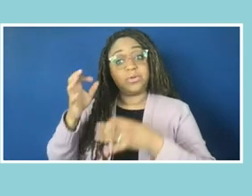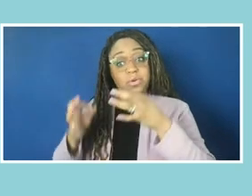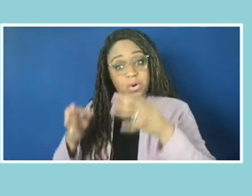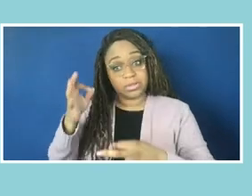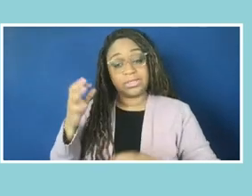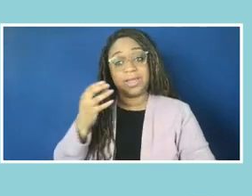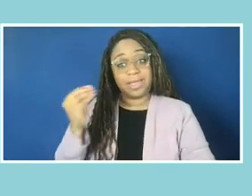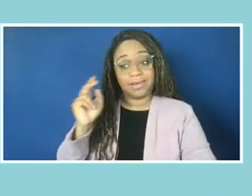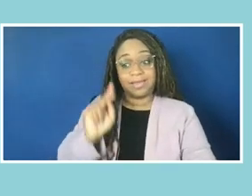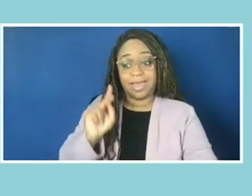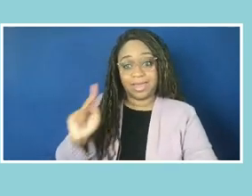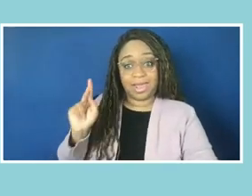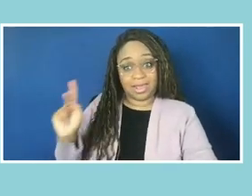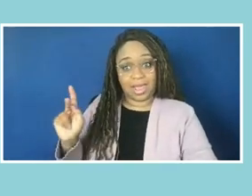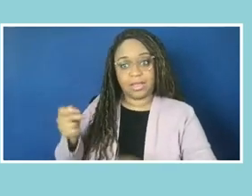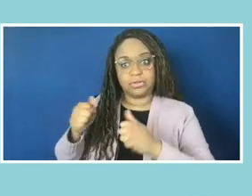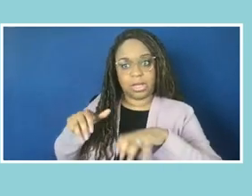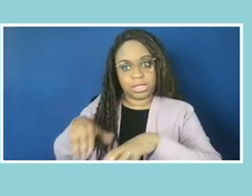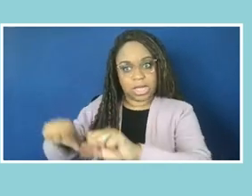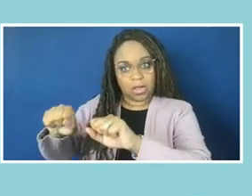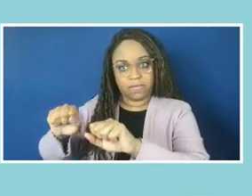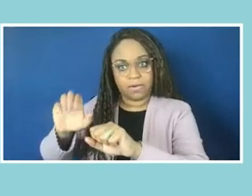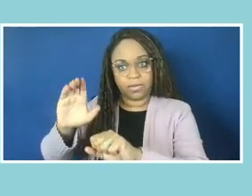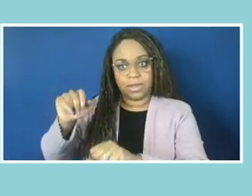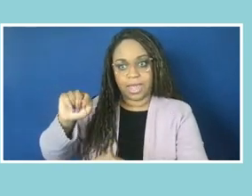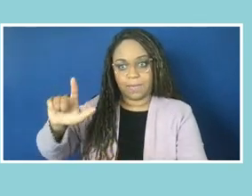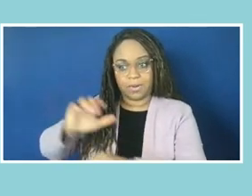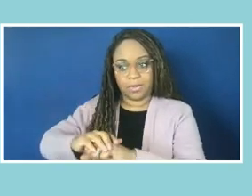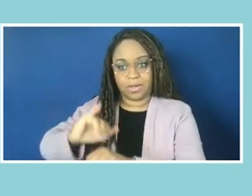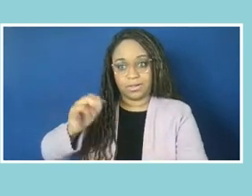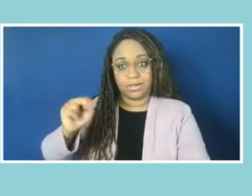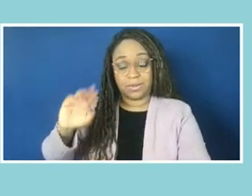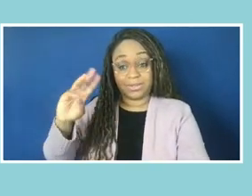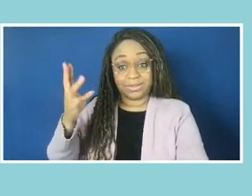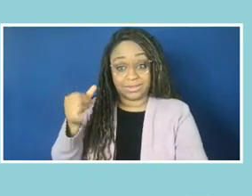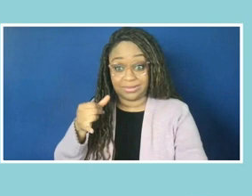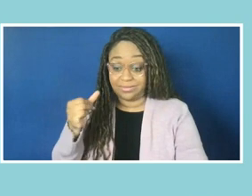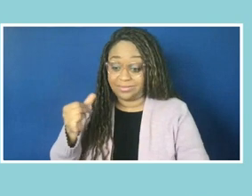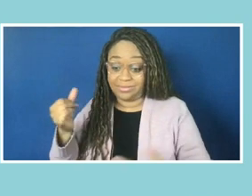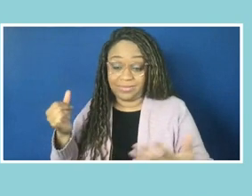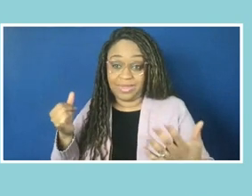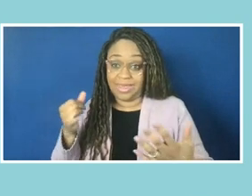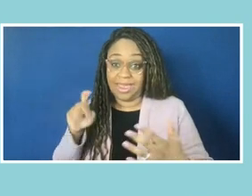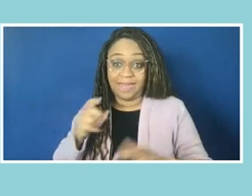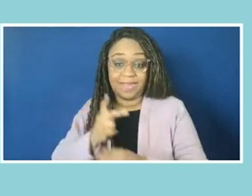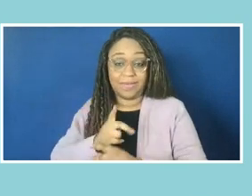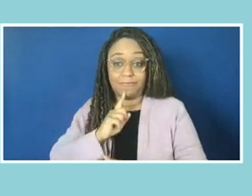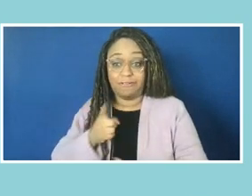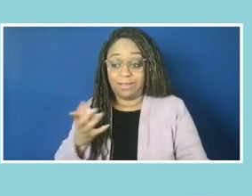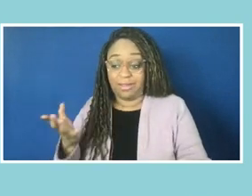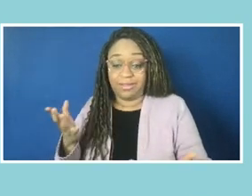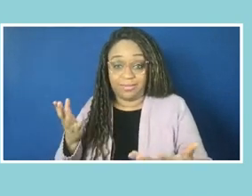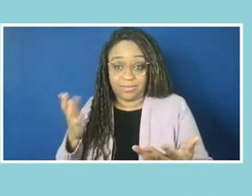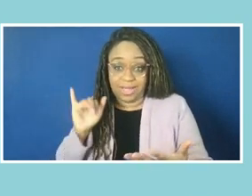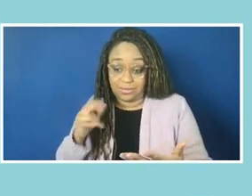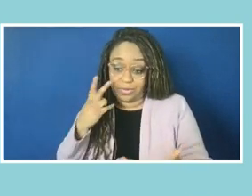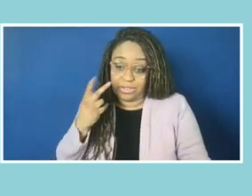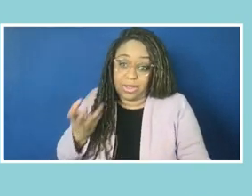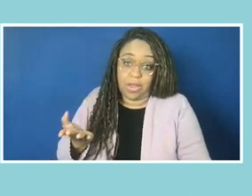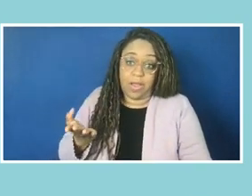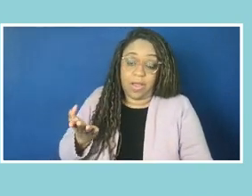6th. Let's just be real. And for us to see it get to that